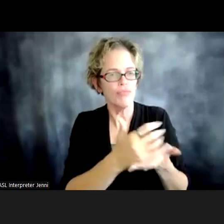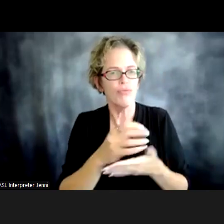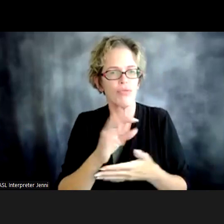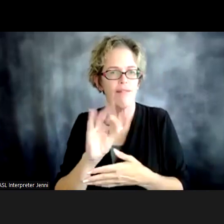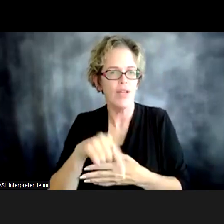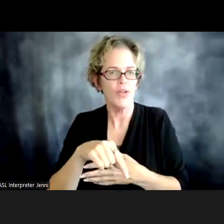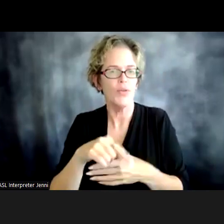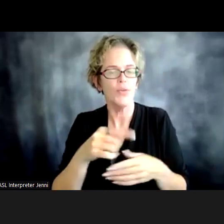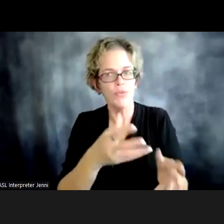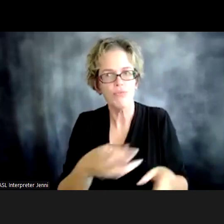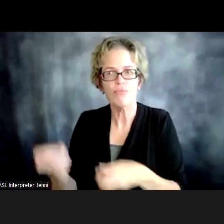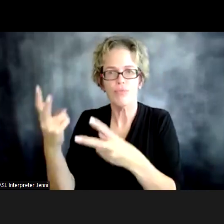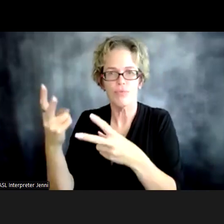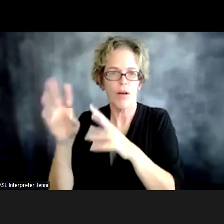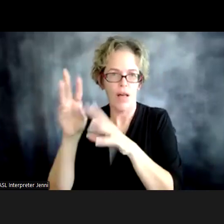up.